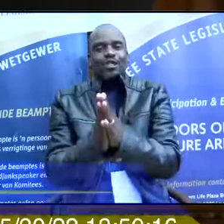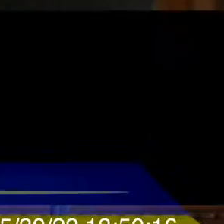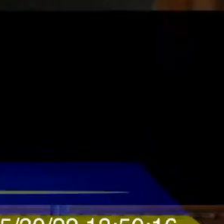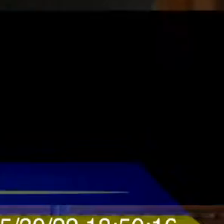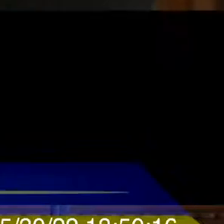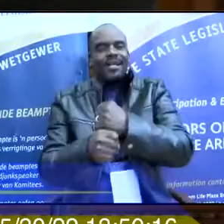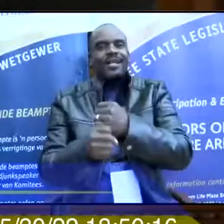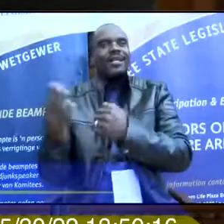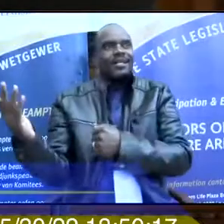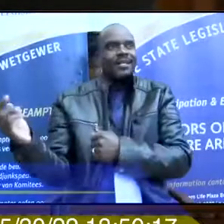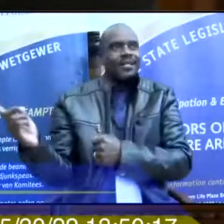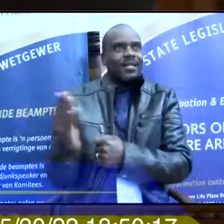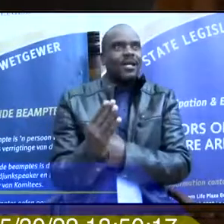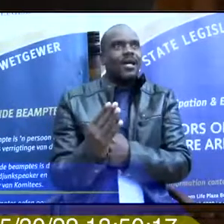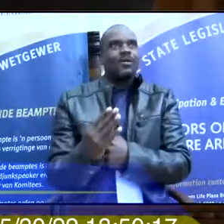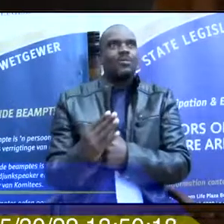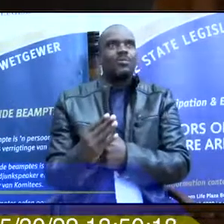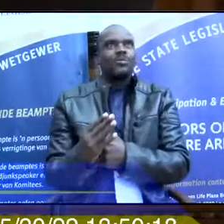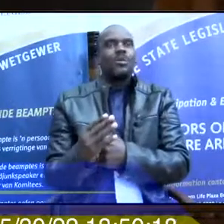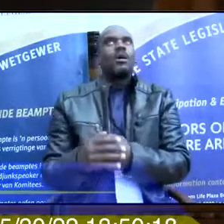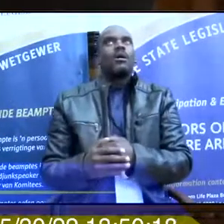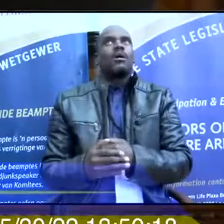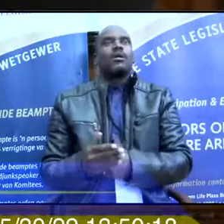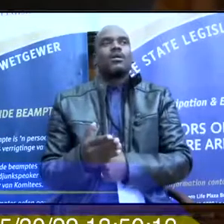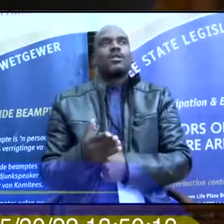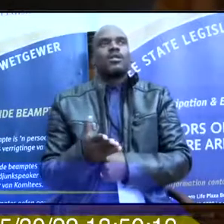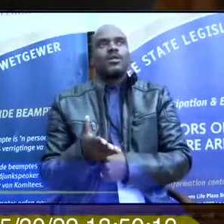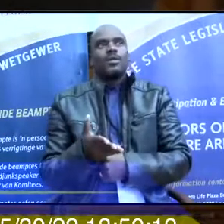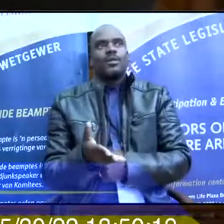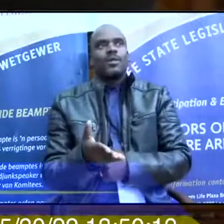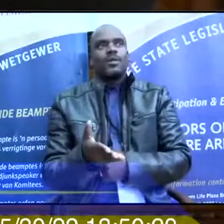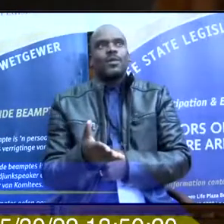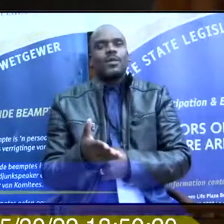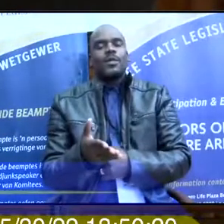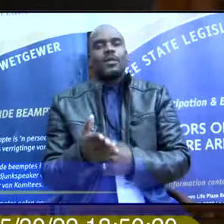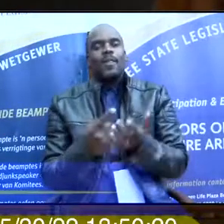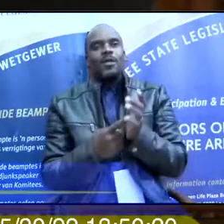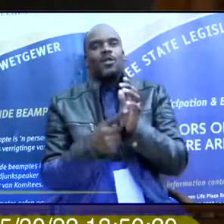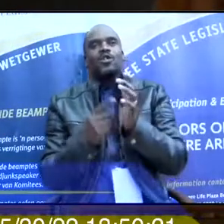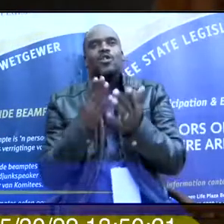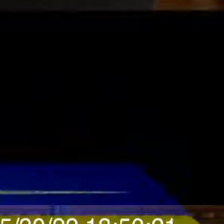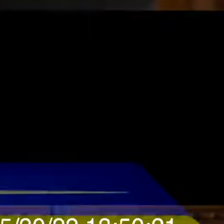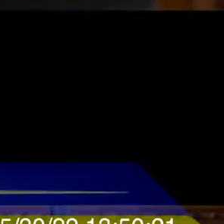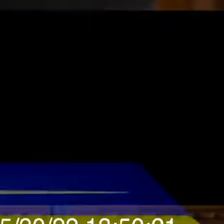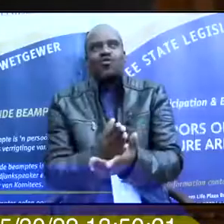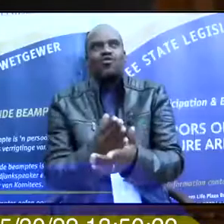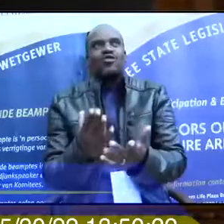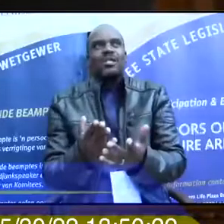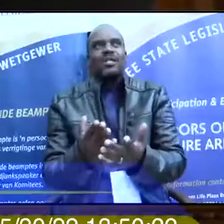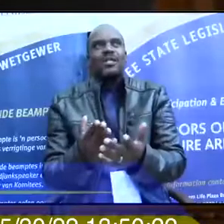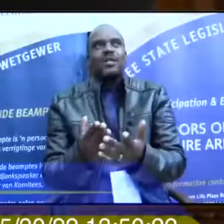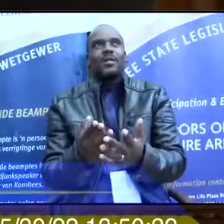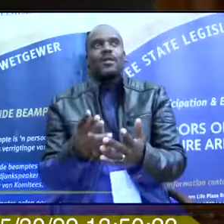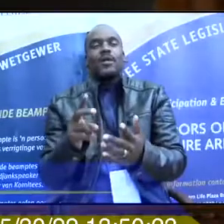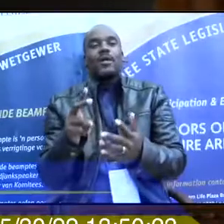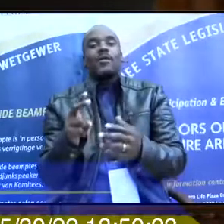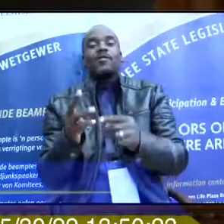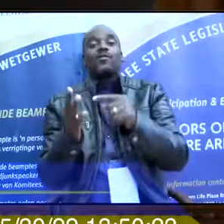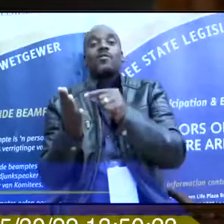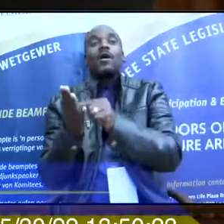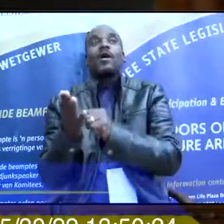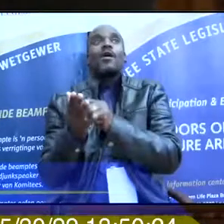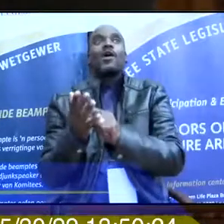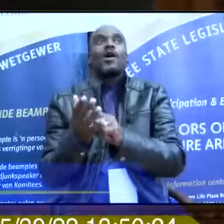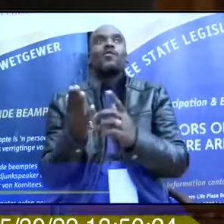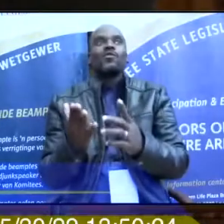officers that were having in the province taking into consideration the conditions of our road the challenges that